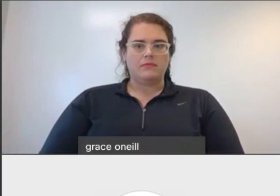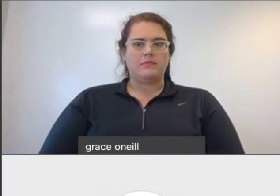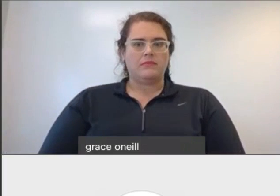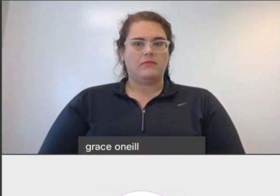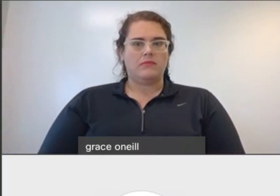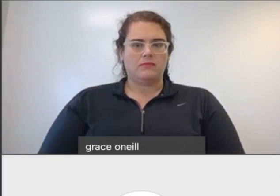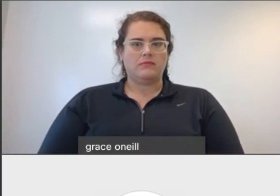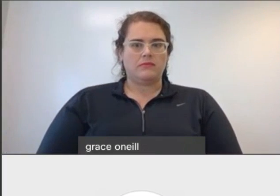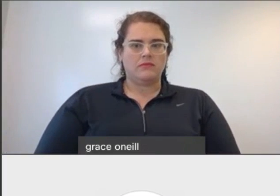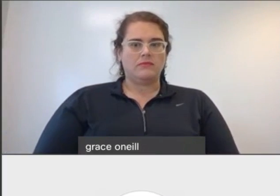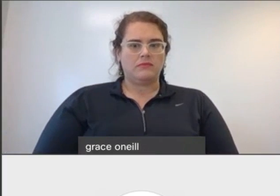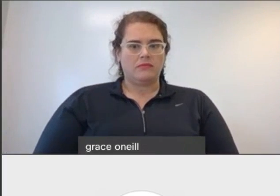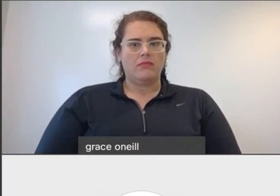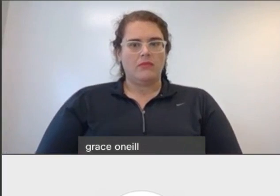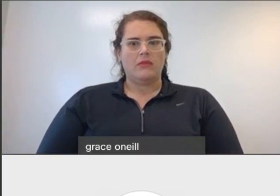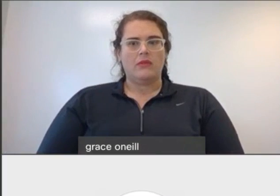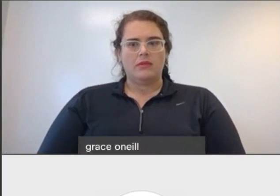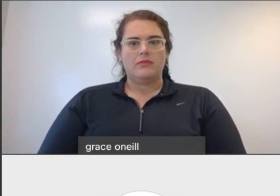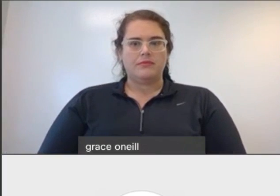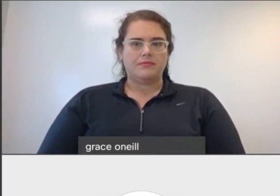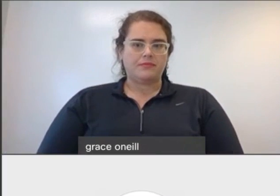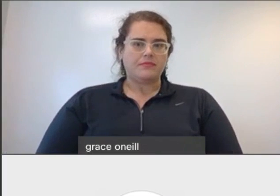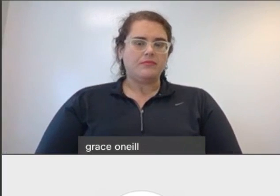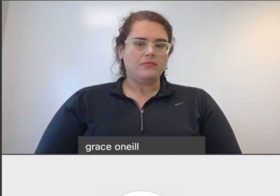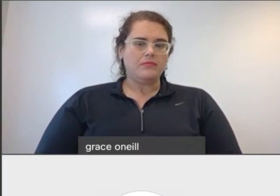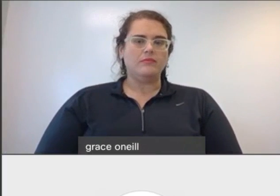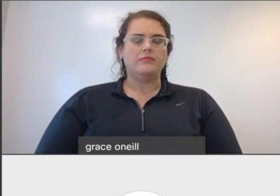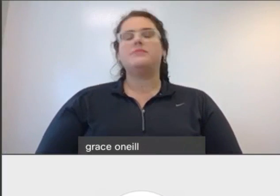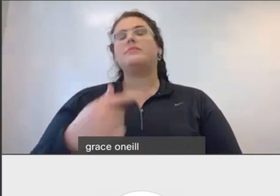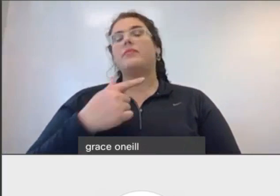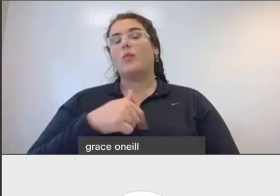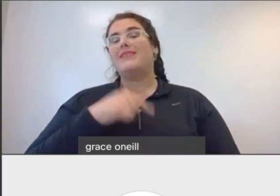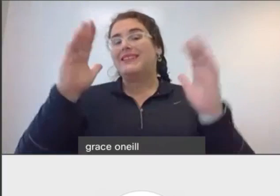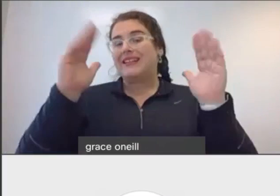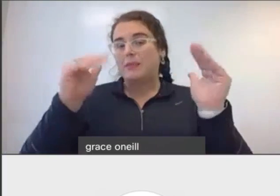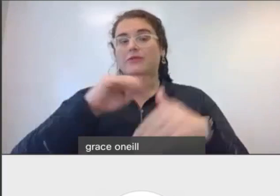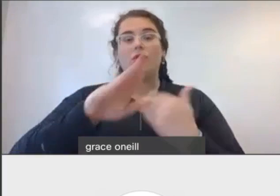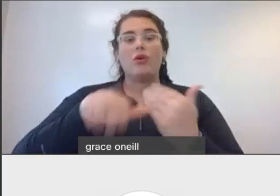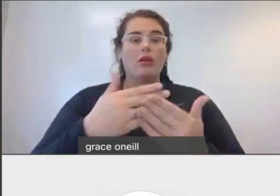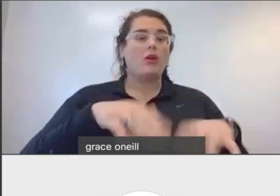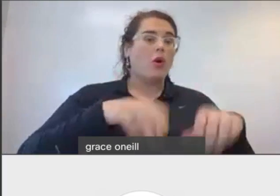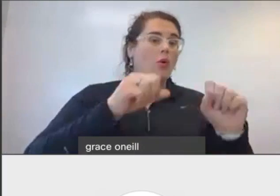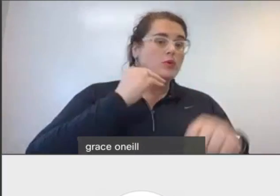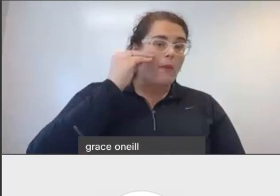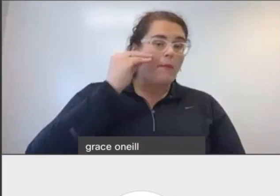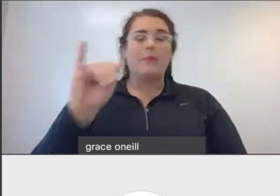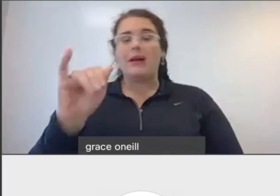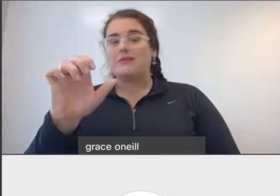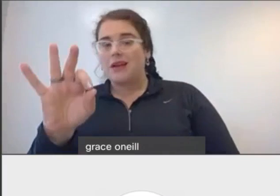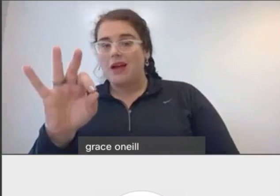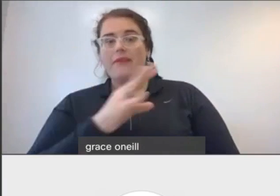this service for all of our folks in post-home ICF, ResHab, and supported